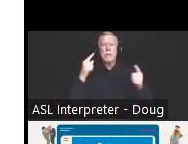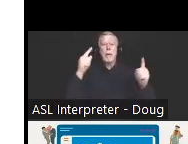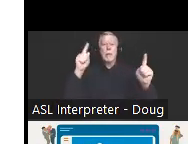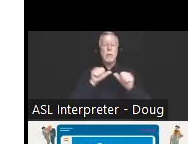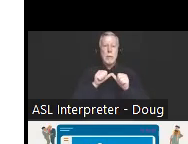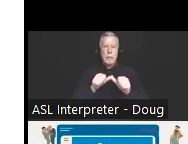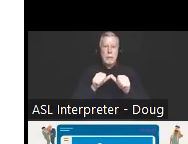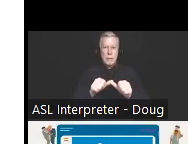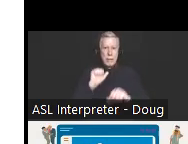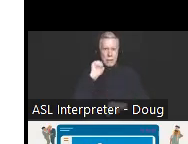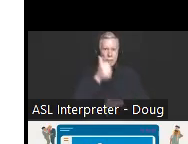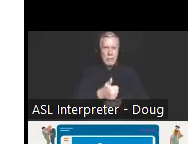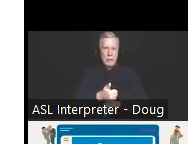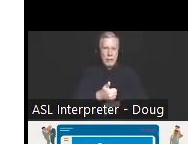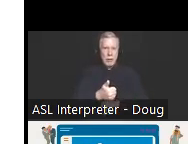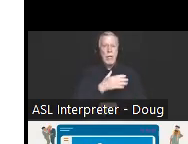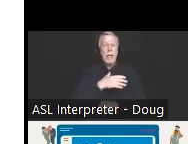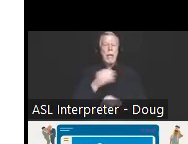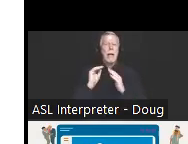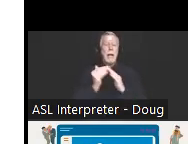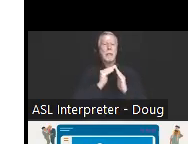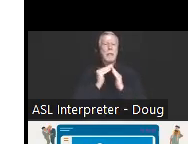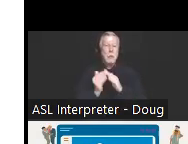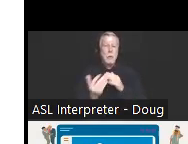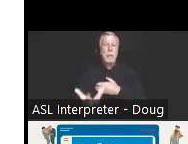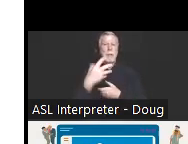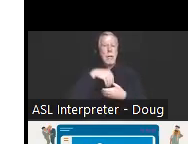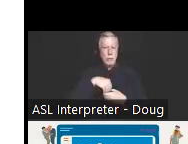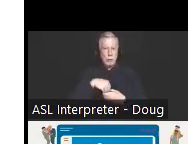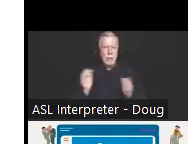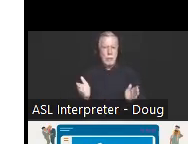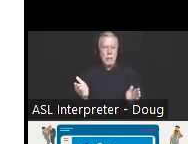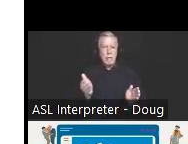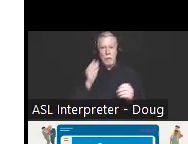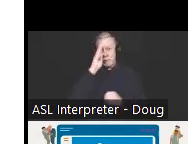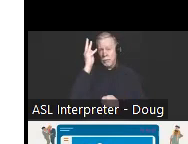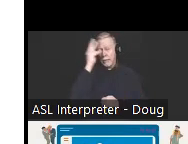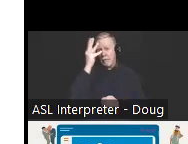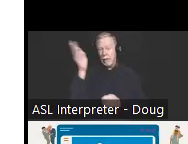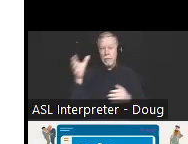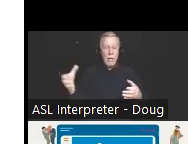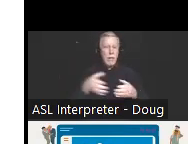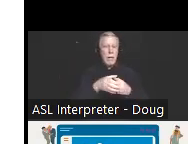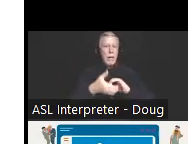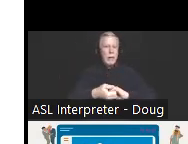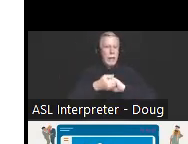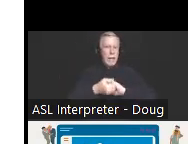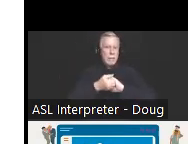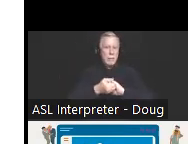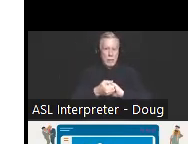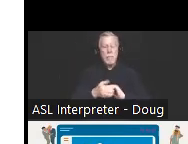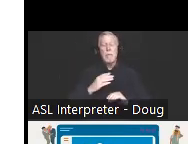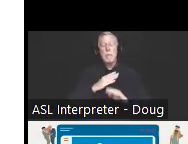sustained implementation, and community engagement that fosters innovative, collaborative prevention efforts